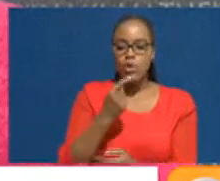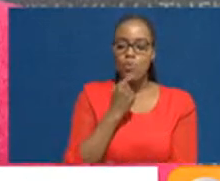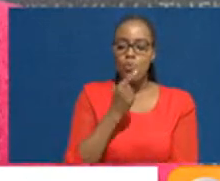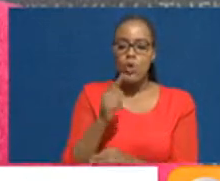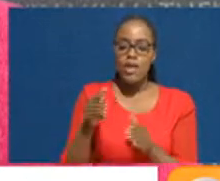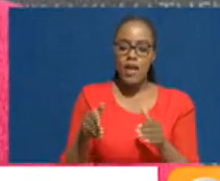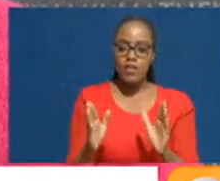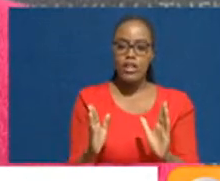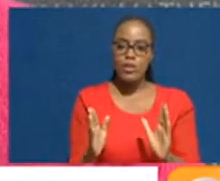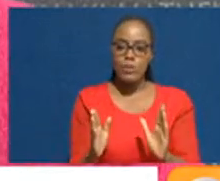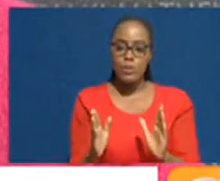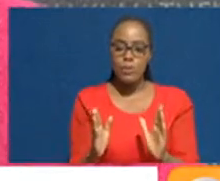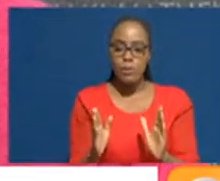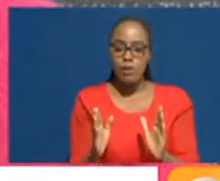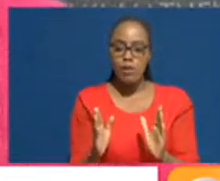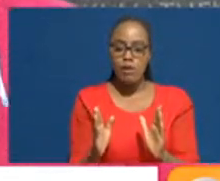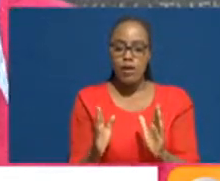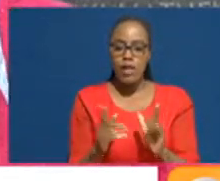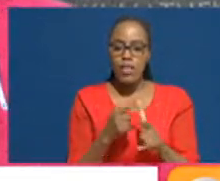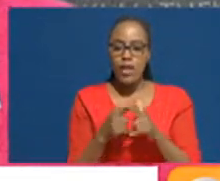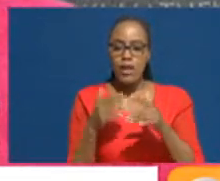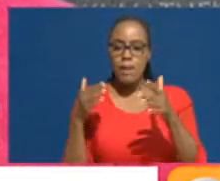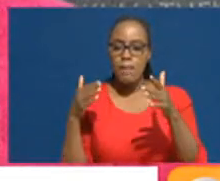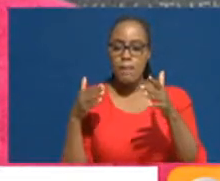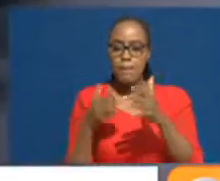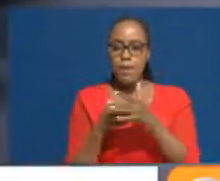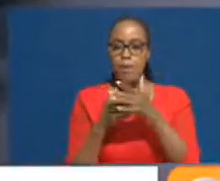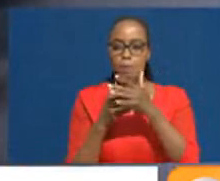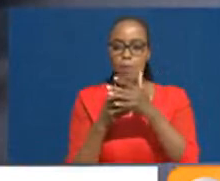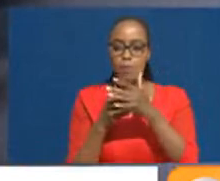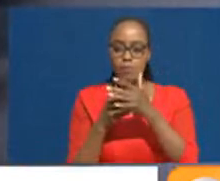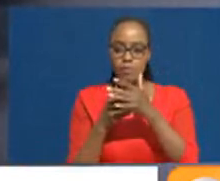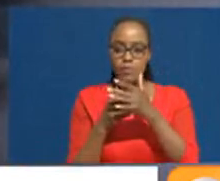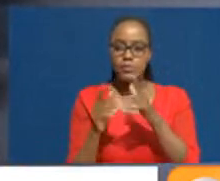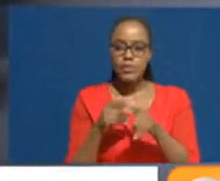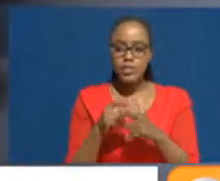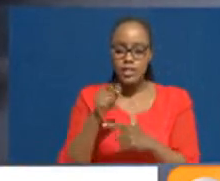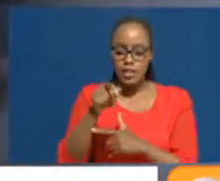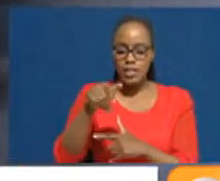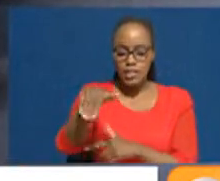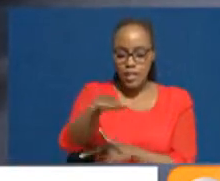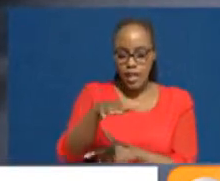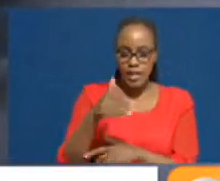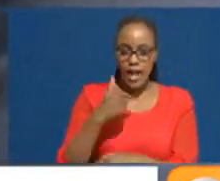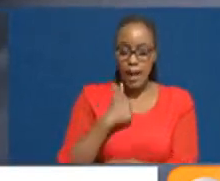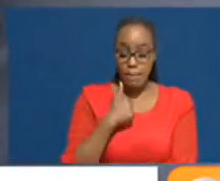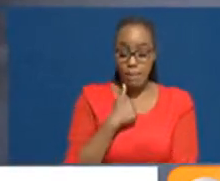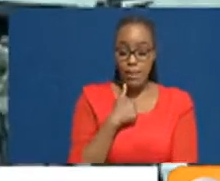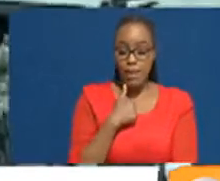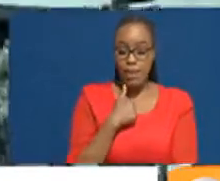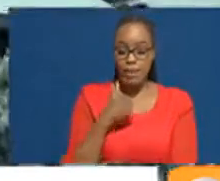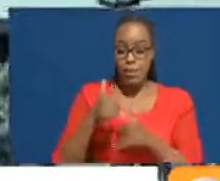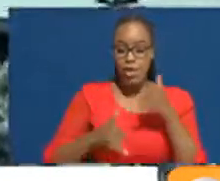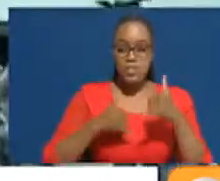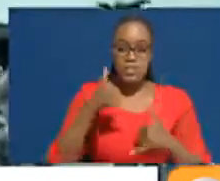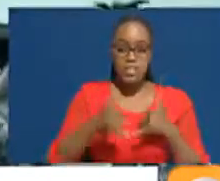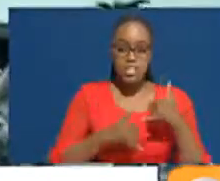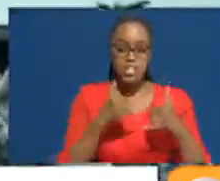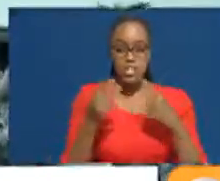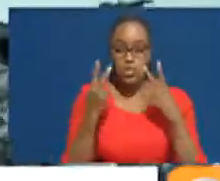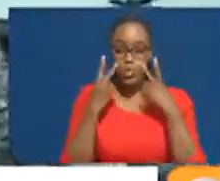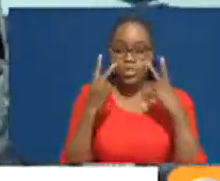Avenue. Tukafungiwa na traffic jam. Hapo hapo sasa ndio tulikuwa tuna enjoy kuona